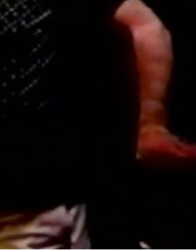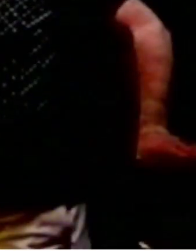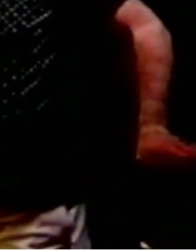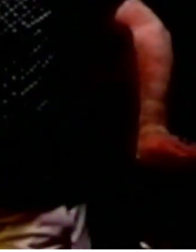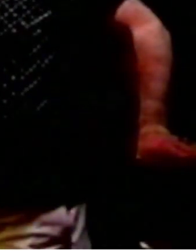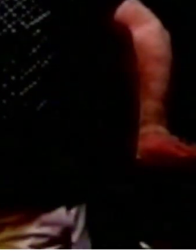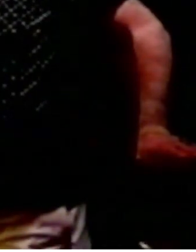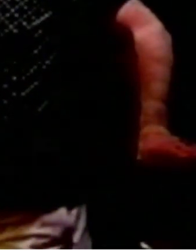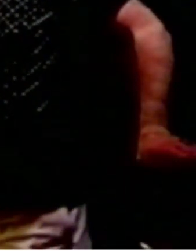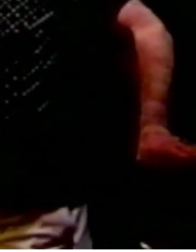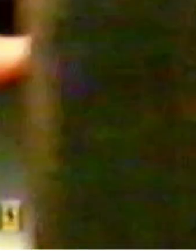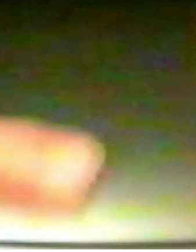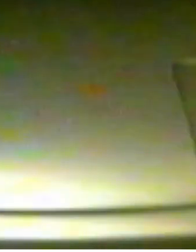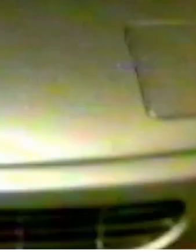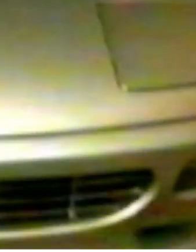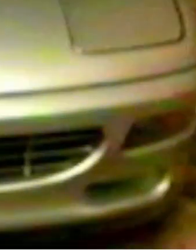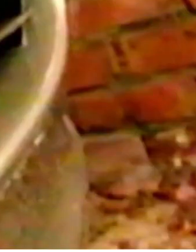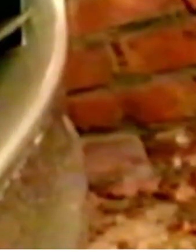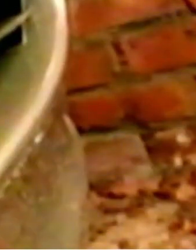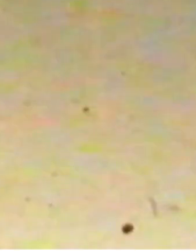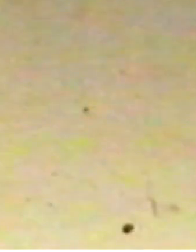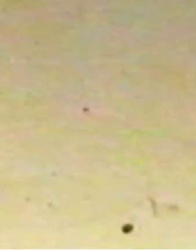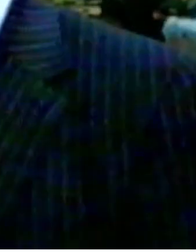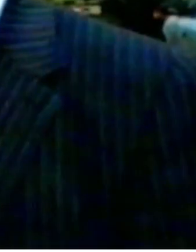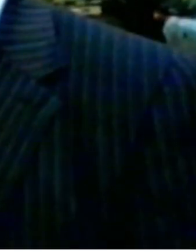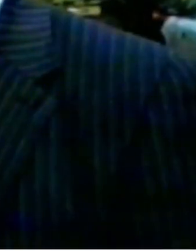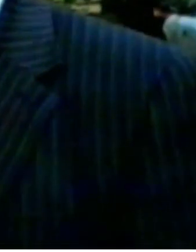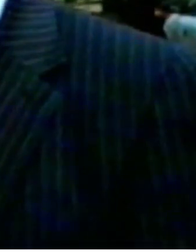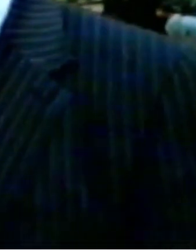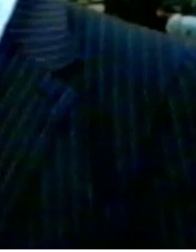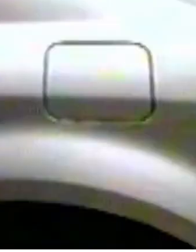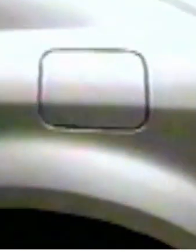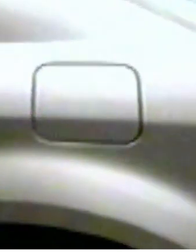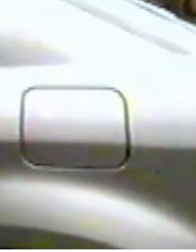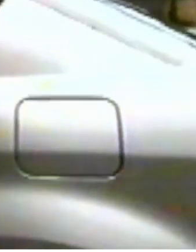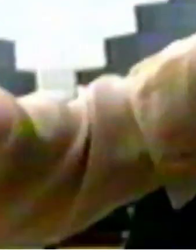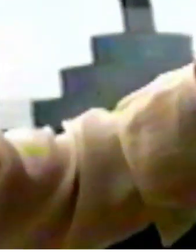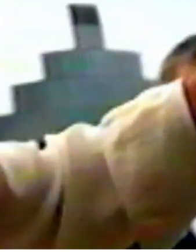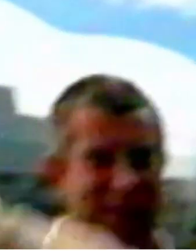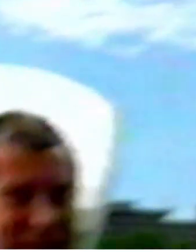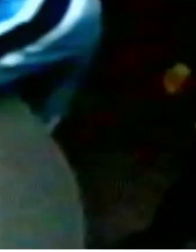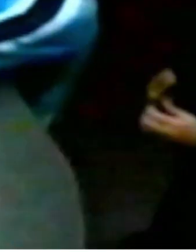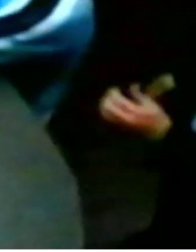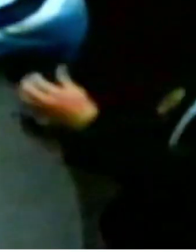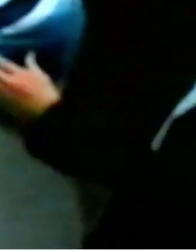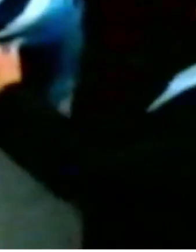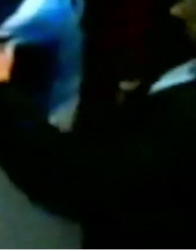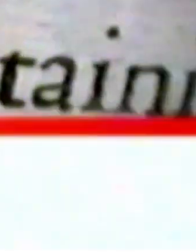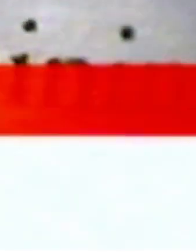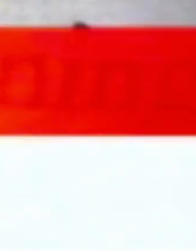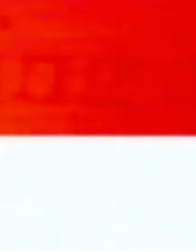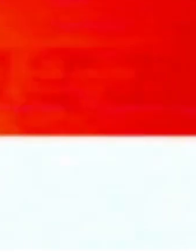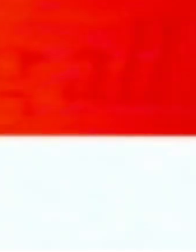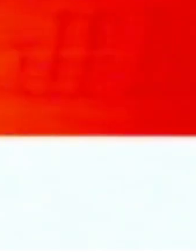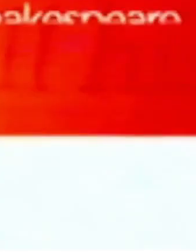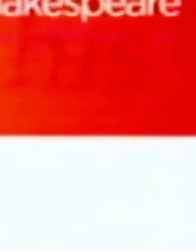Smuggled it out of Cuba, if you like. The man lives with his 80-odd-year-old mum, and this is the sort of thing that he's driving. Is this once-in-a-lifetime deal to be or